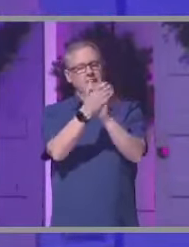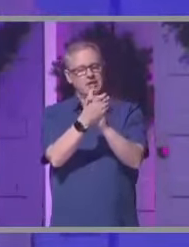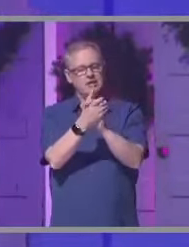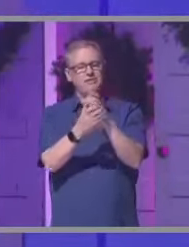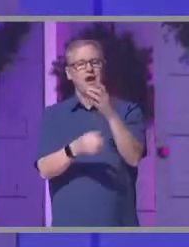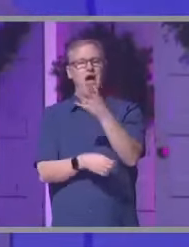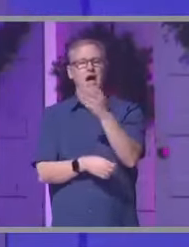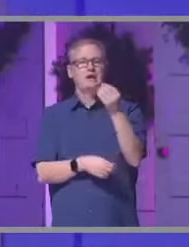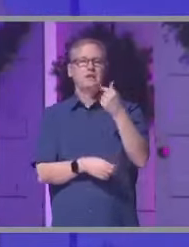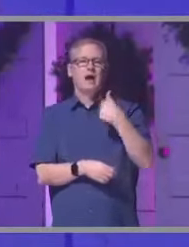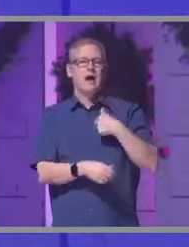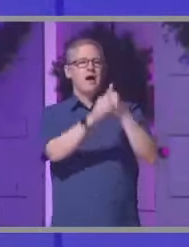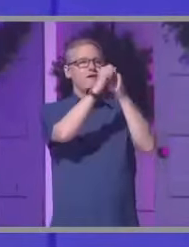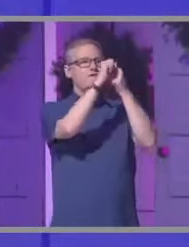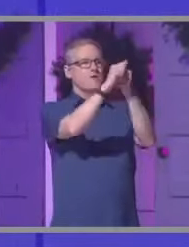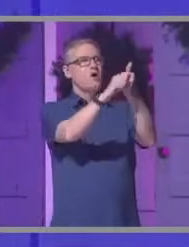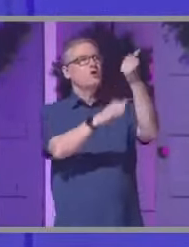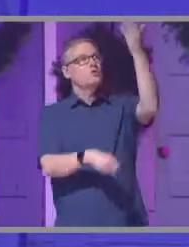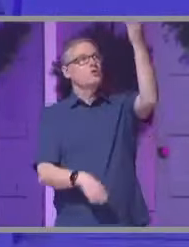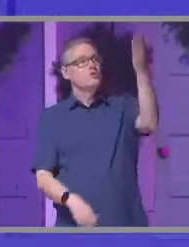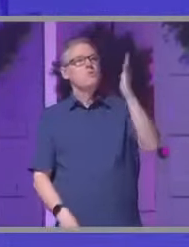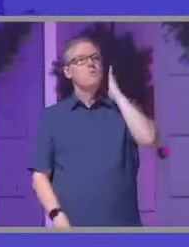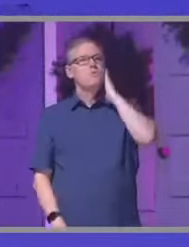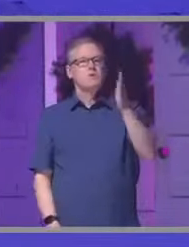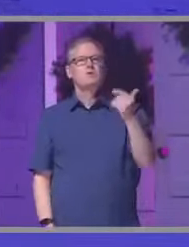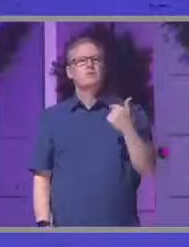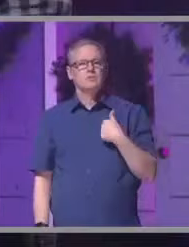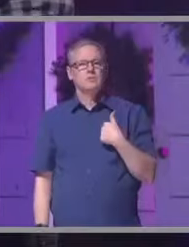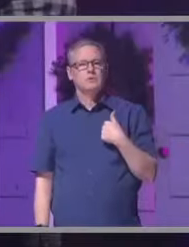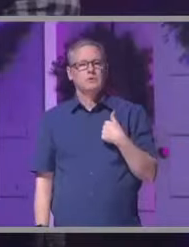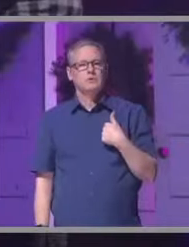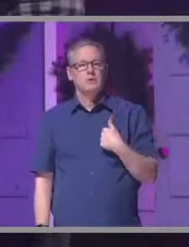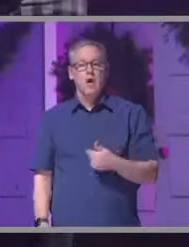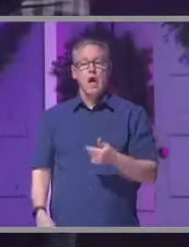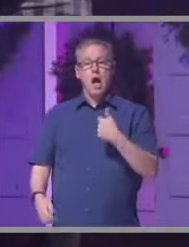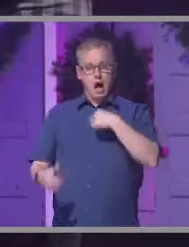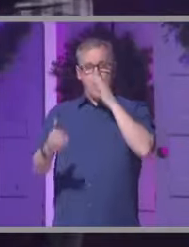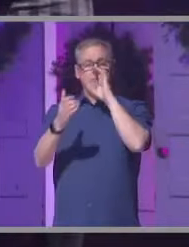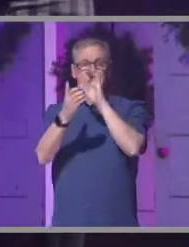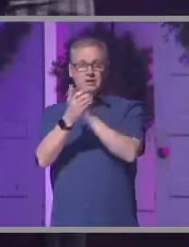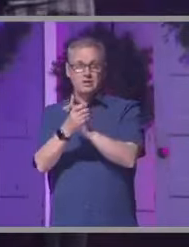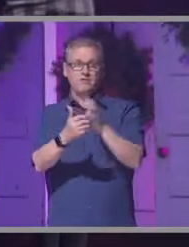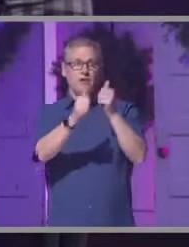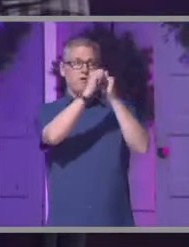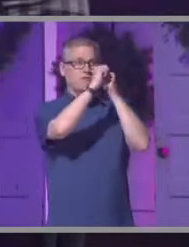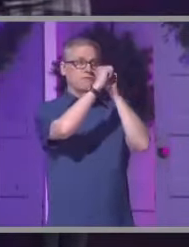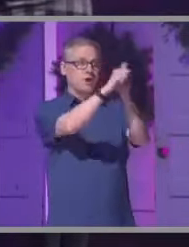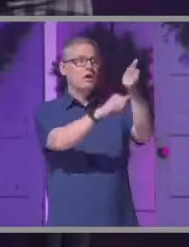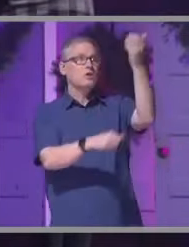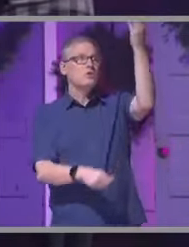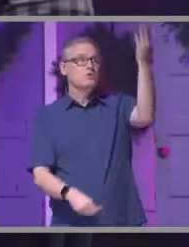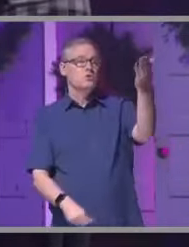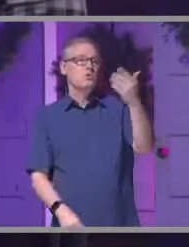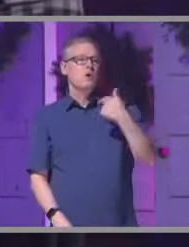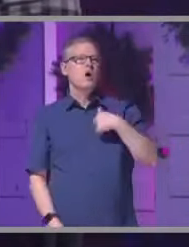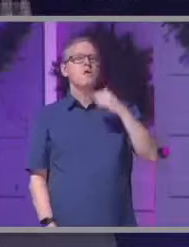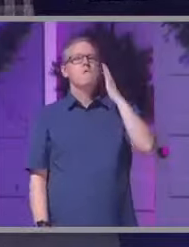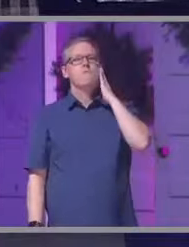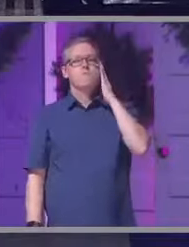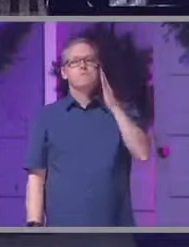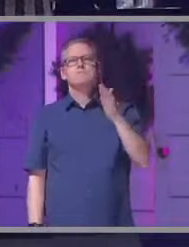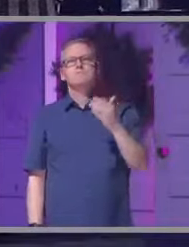and I will follow you. I believe and I will follow you.